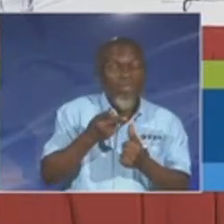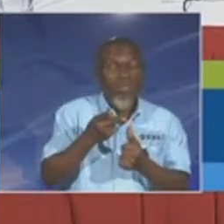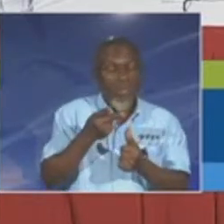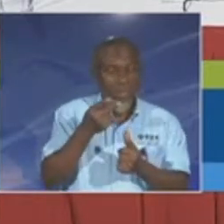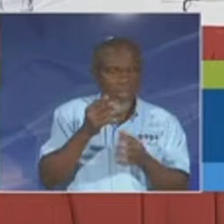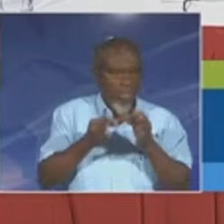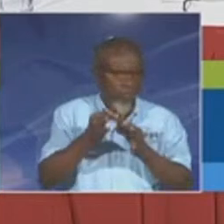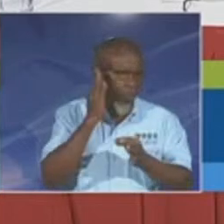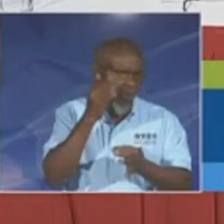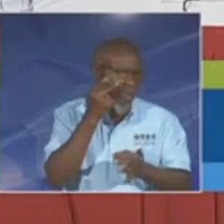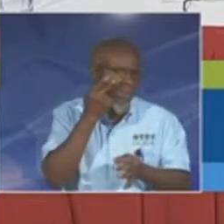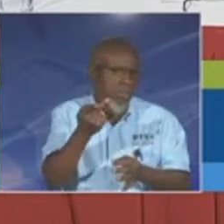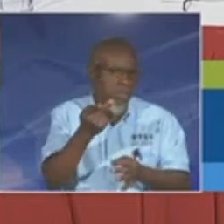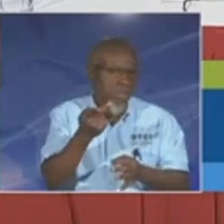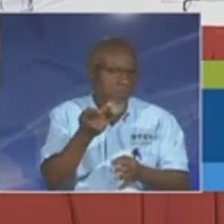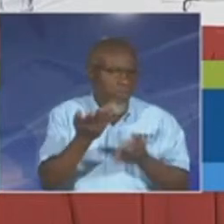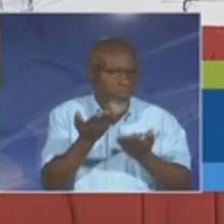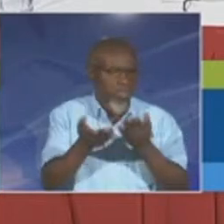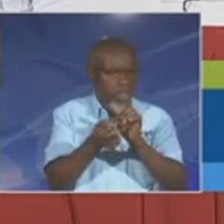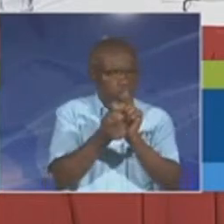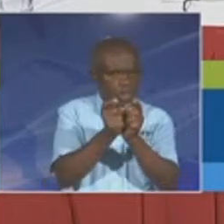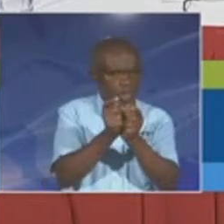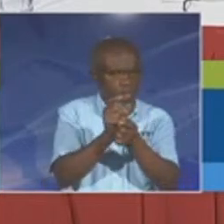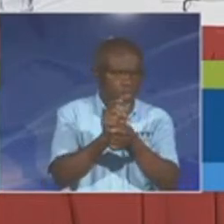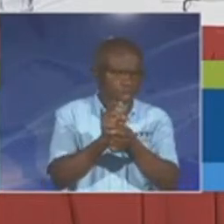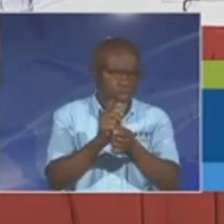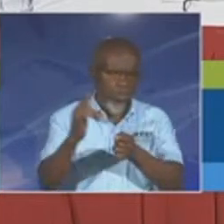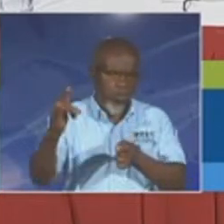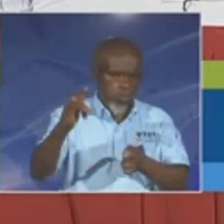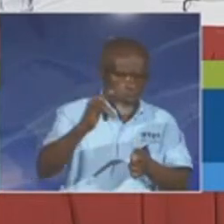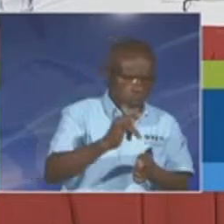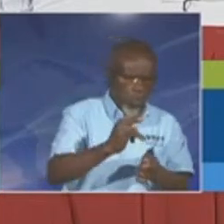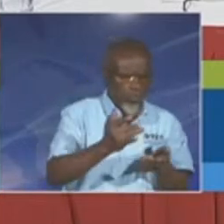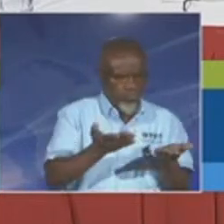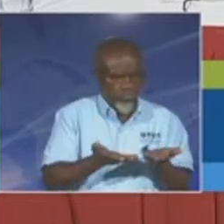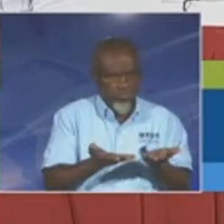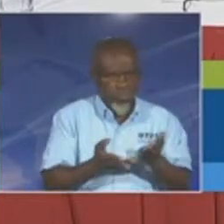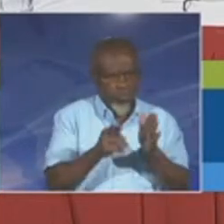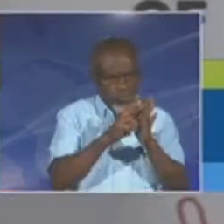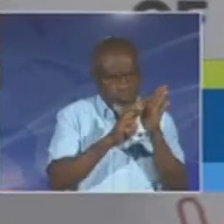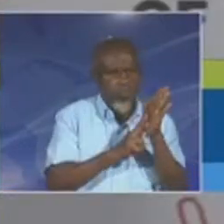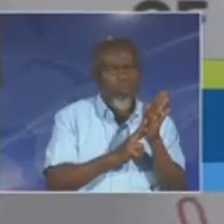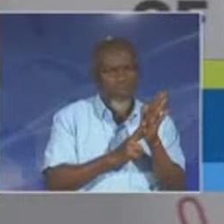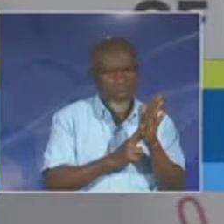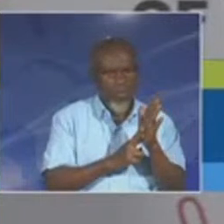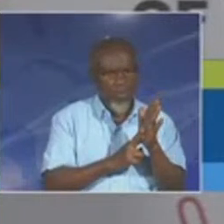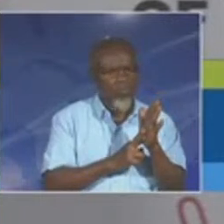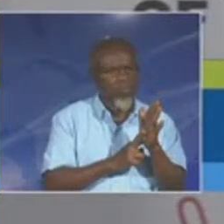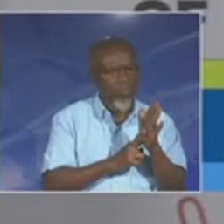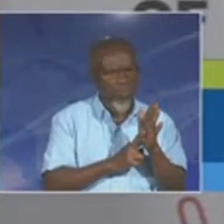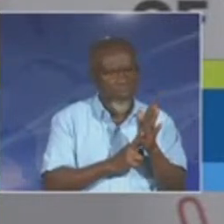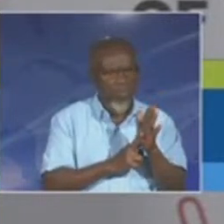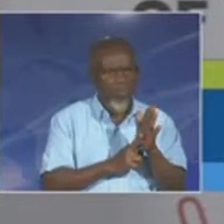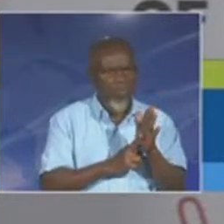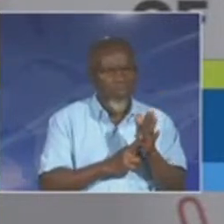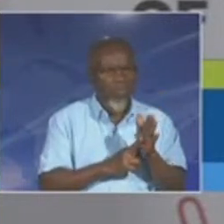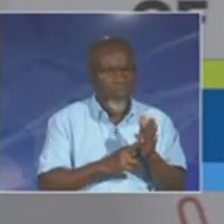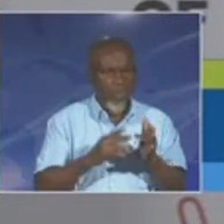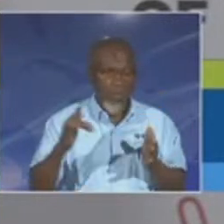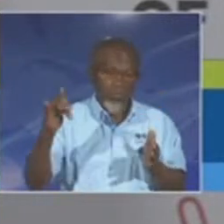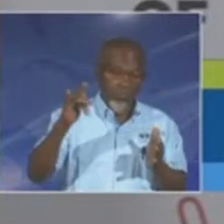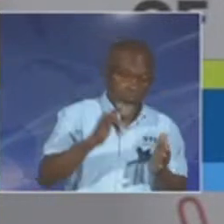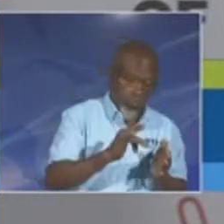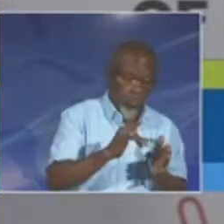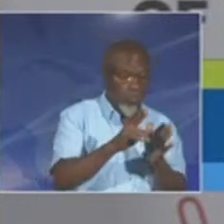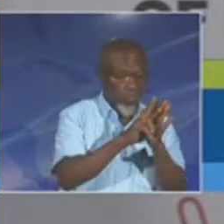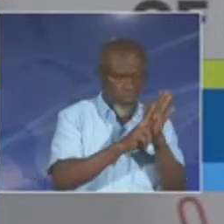Okay, so I'll take the... So basically, in terms of the entry protocol, the same answer applies. We will keep